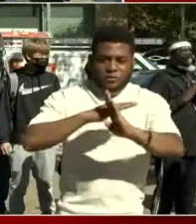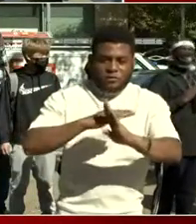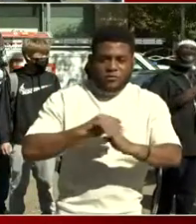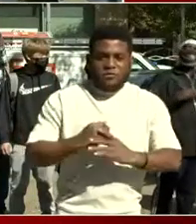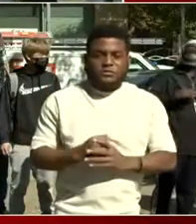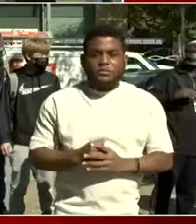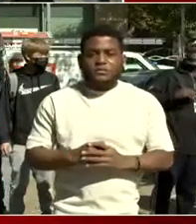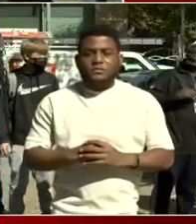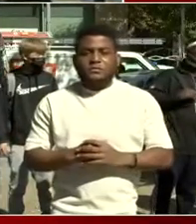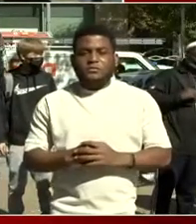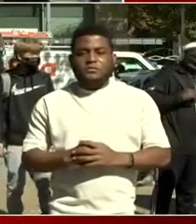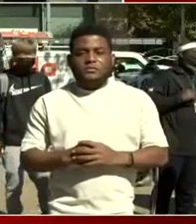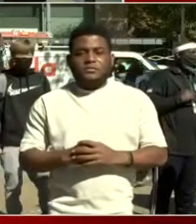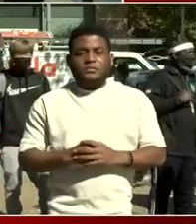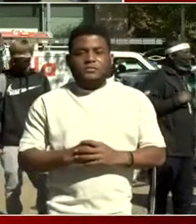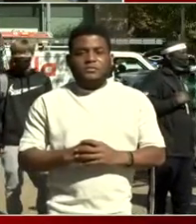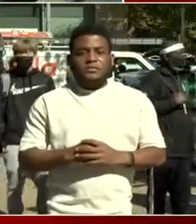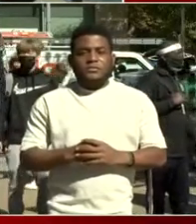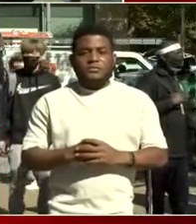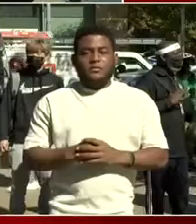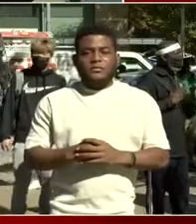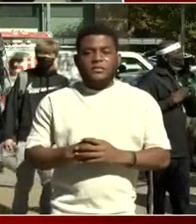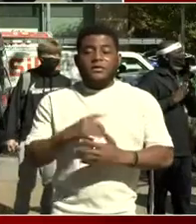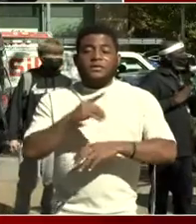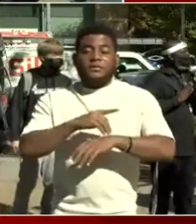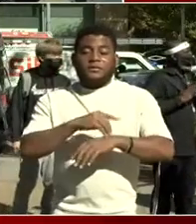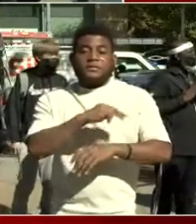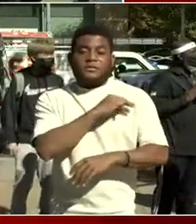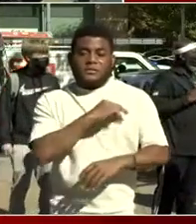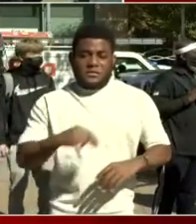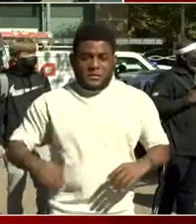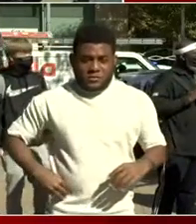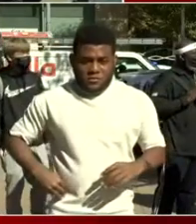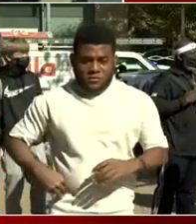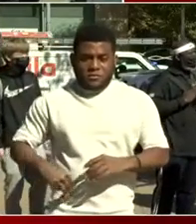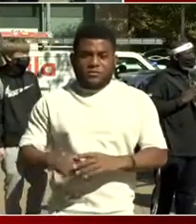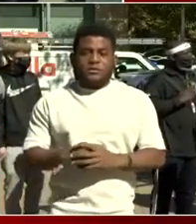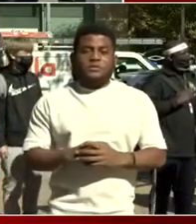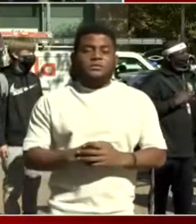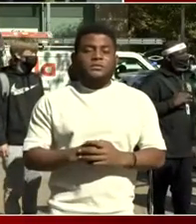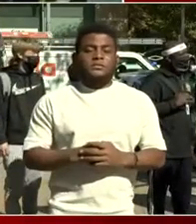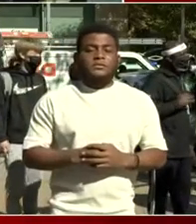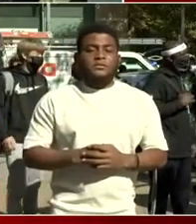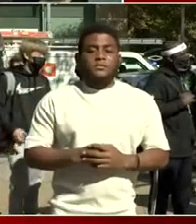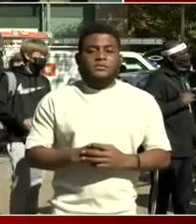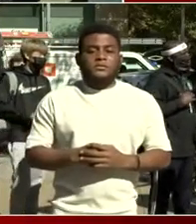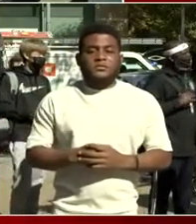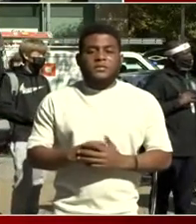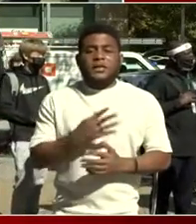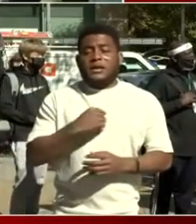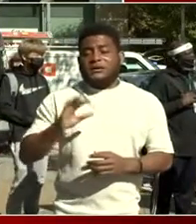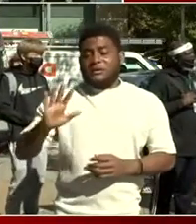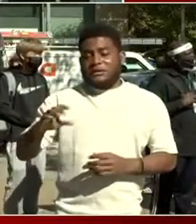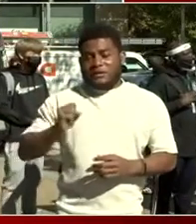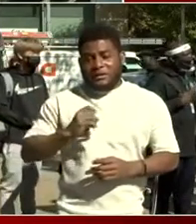the Deputy Mayor for Public Safety and Justice, and Del McFadden, the Director